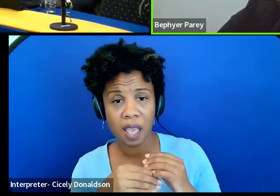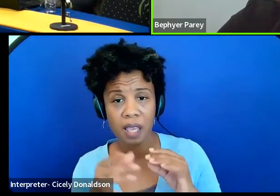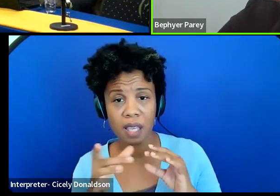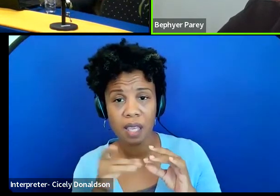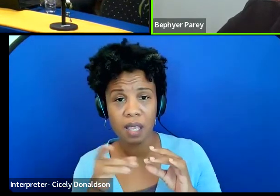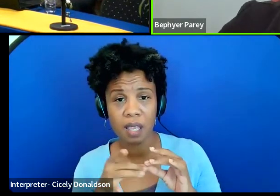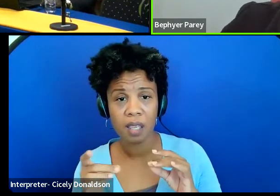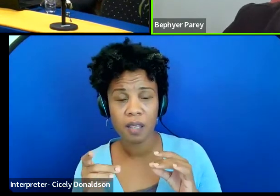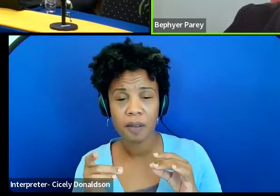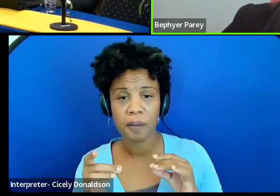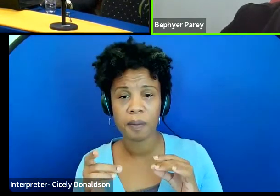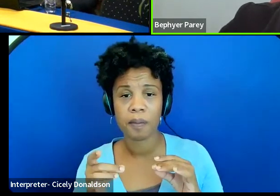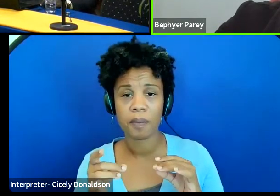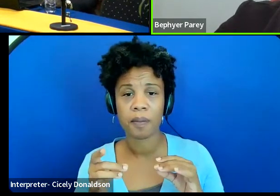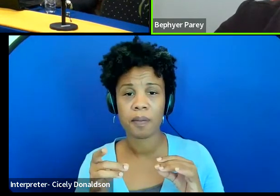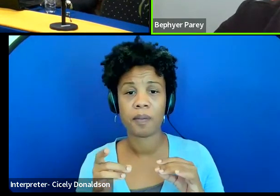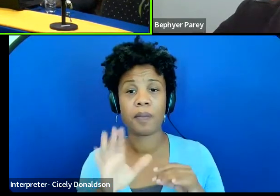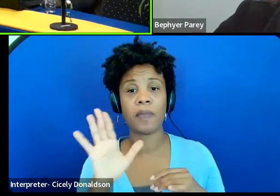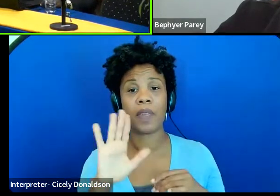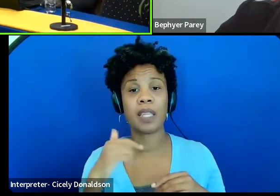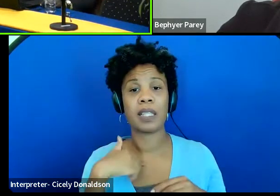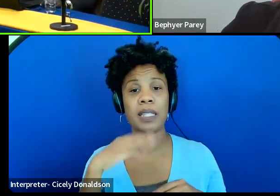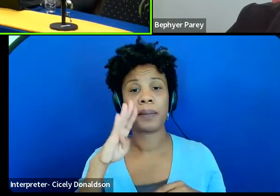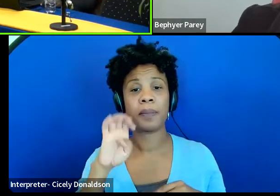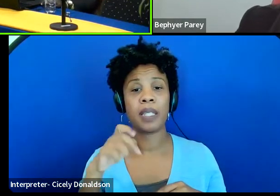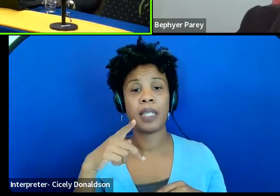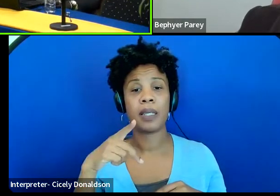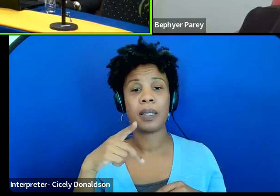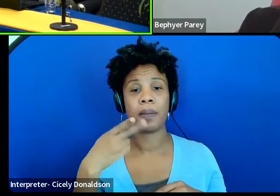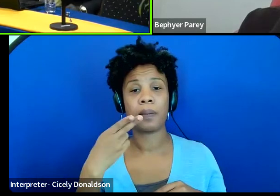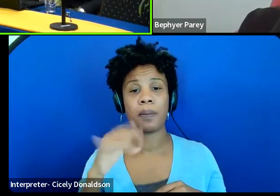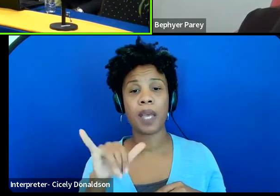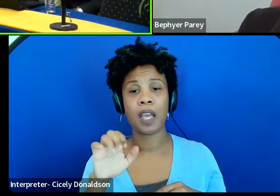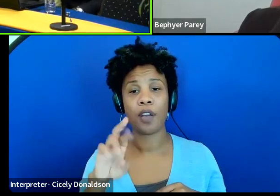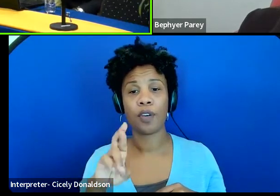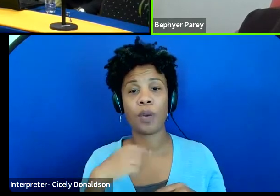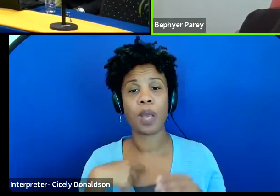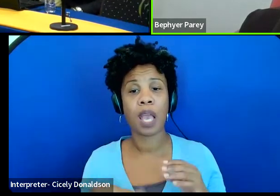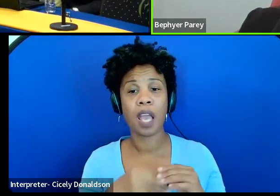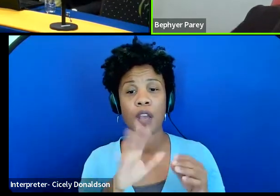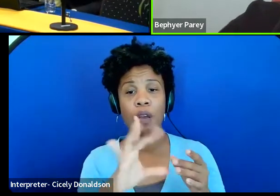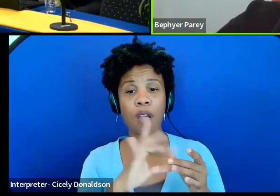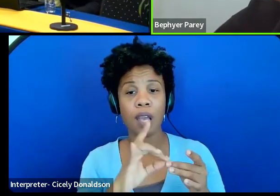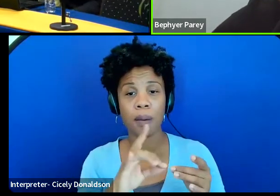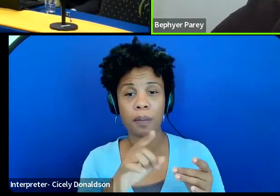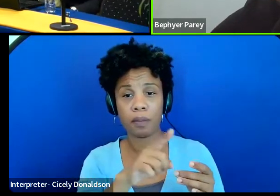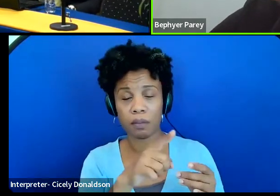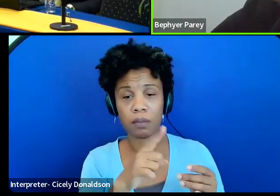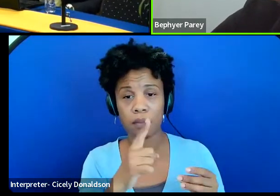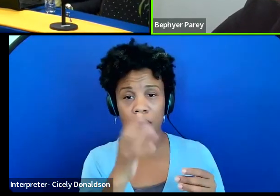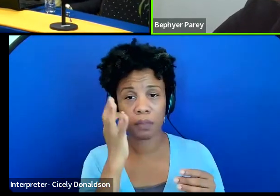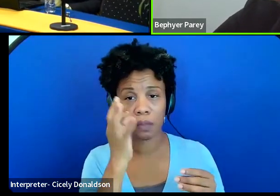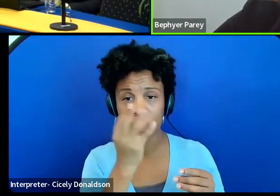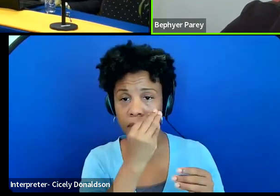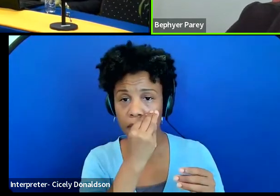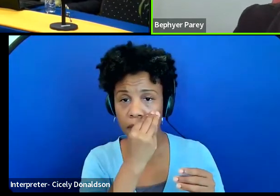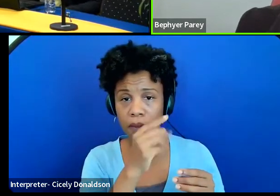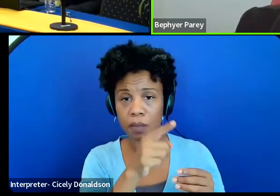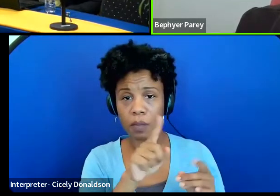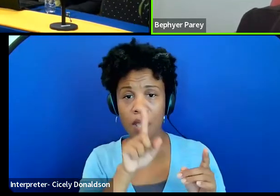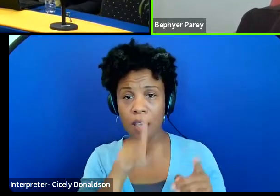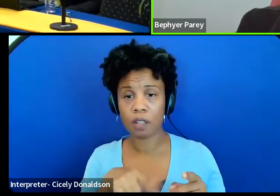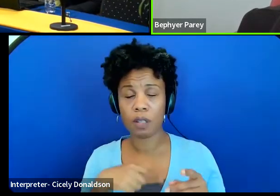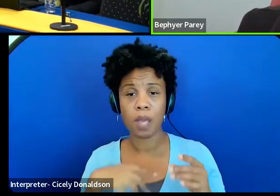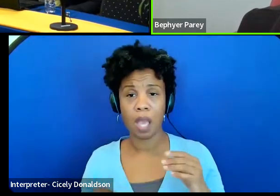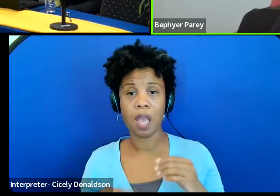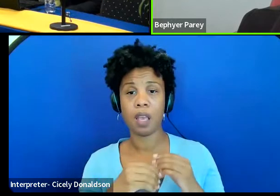What's that? This is Bipaya. Just want to add to your comment, Senator Morris, in terms of your reply to the question. So